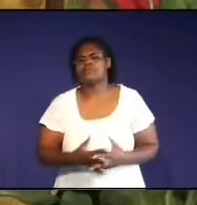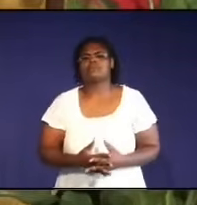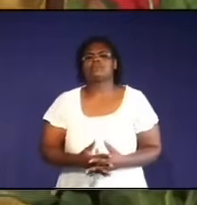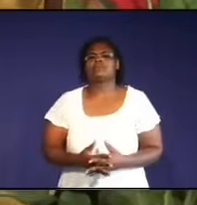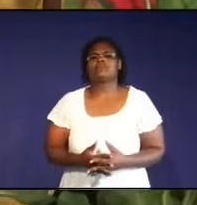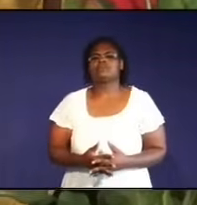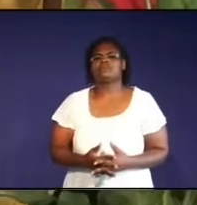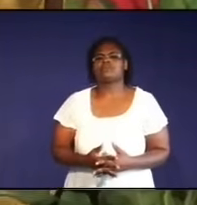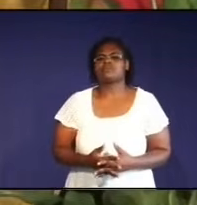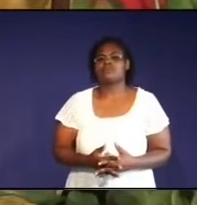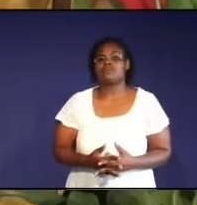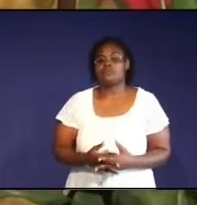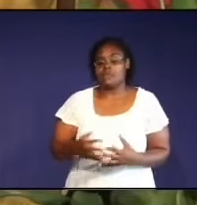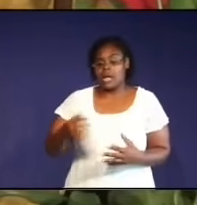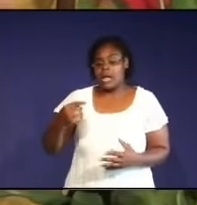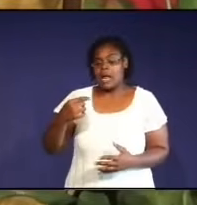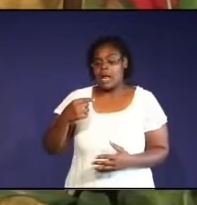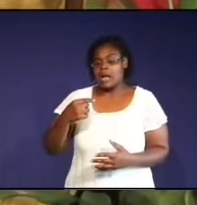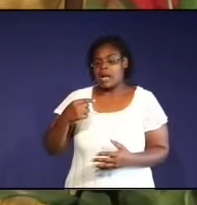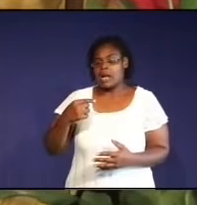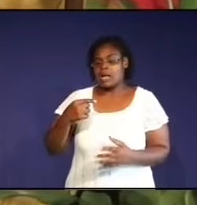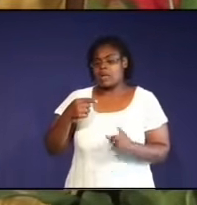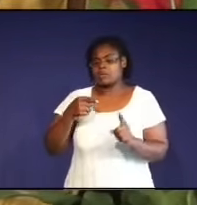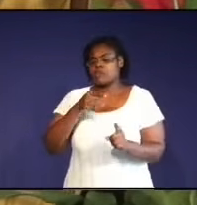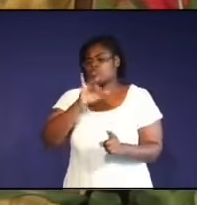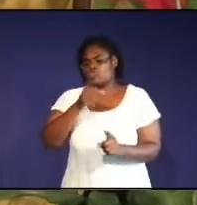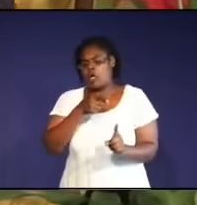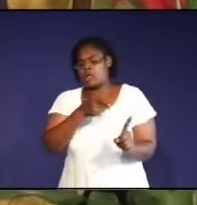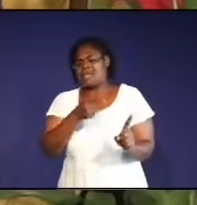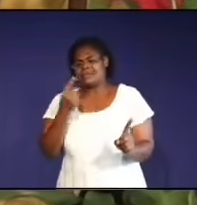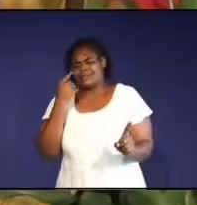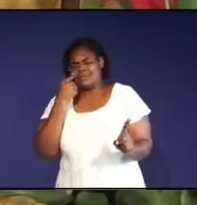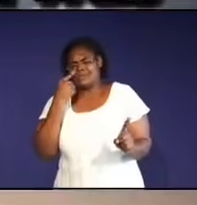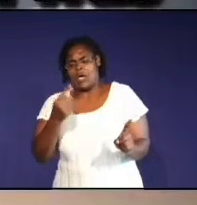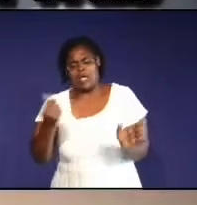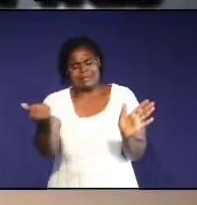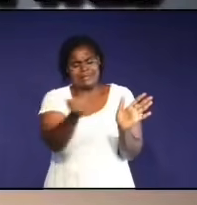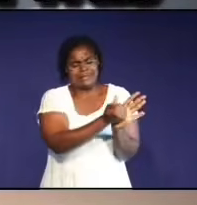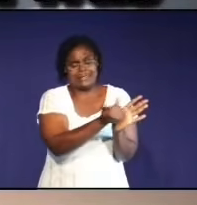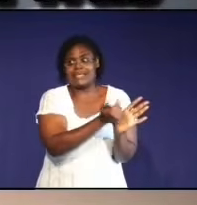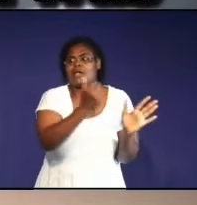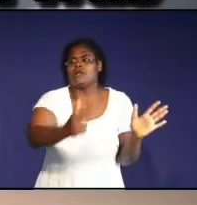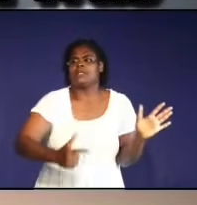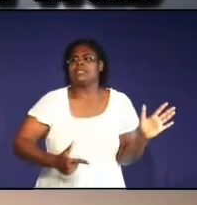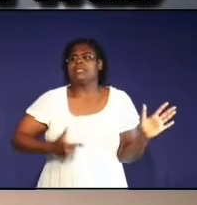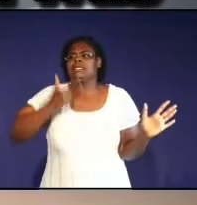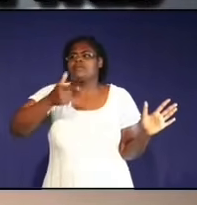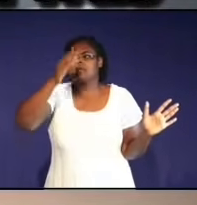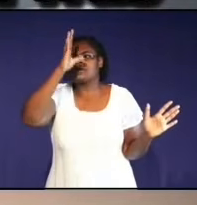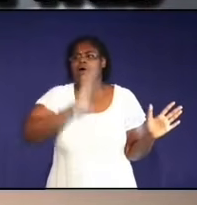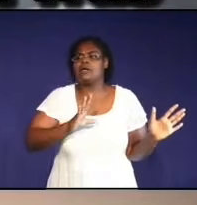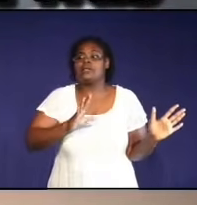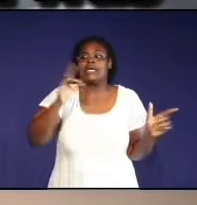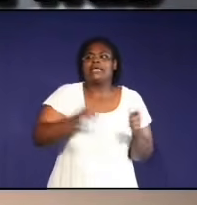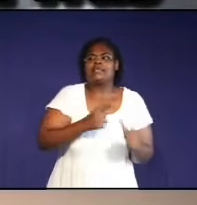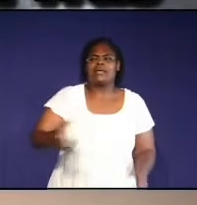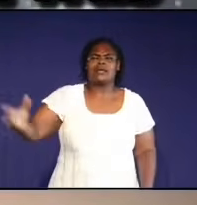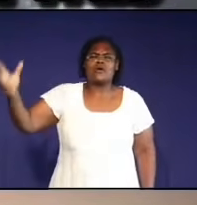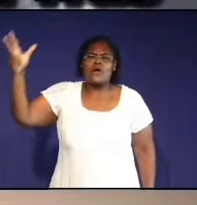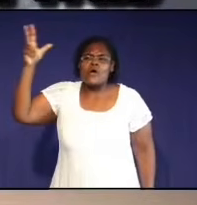you, he said, I saw in his hand the seal of the living God. Then I heard